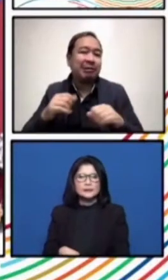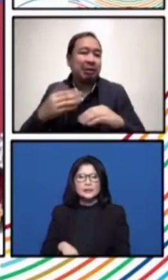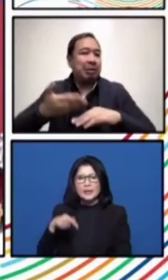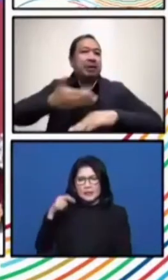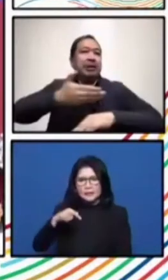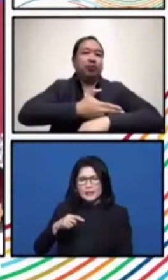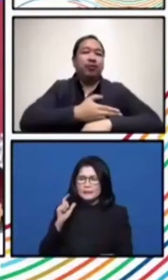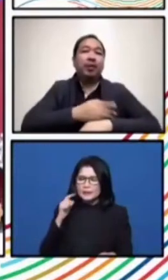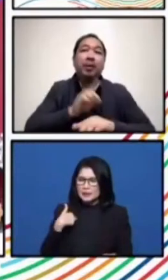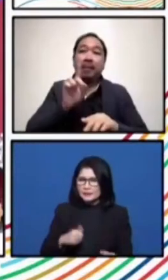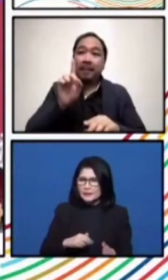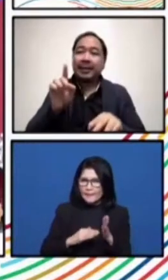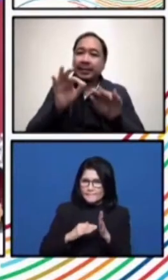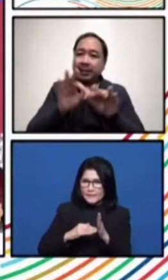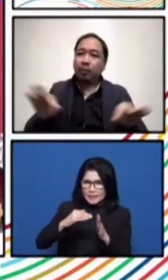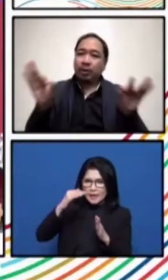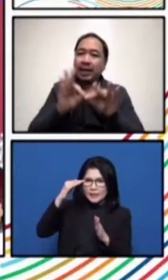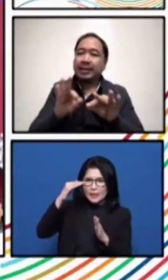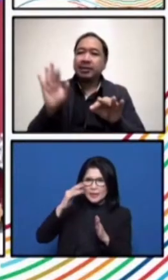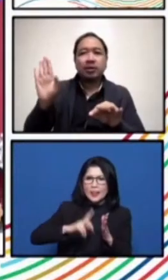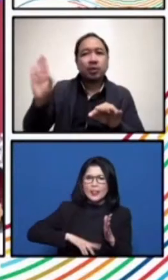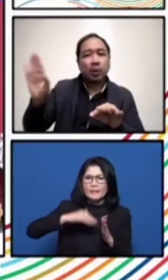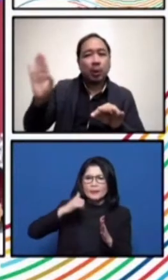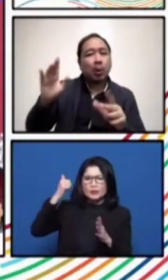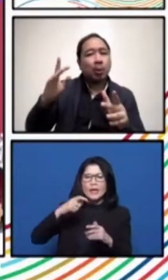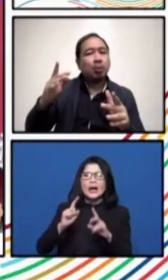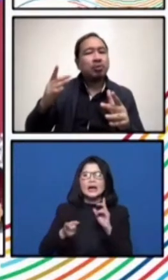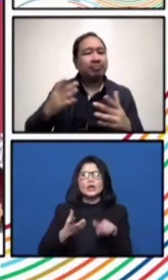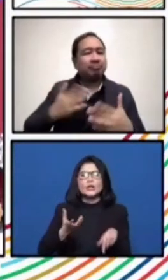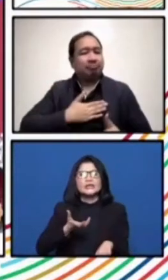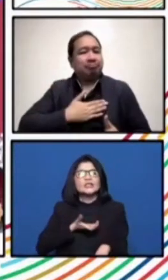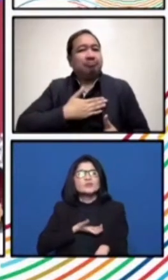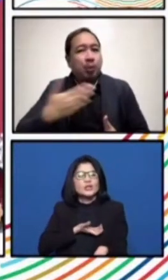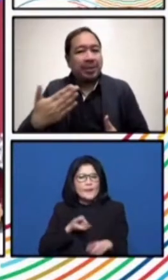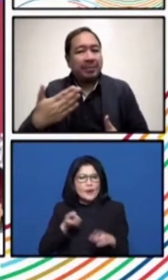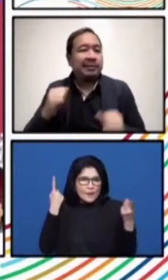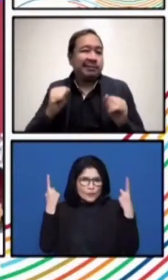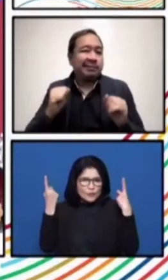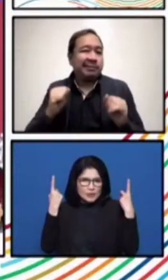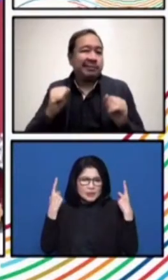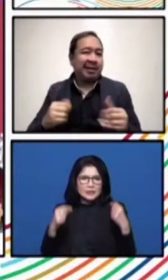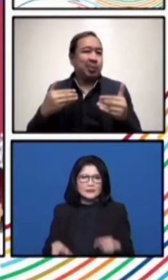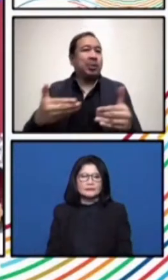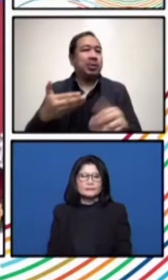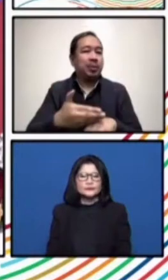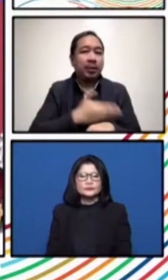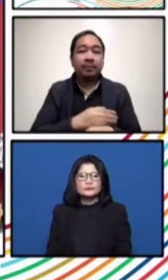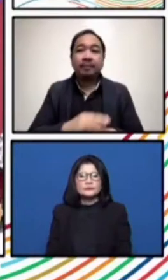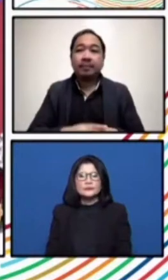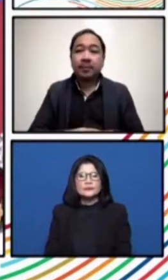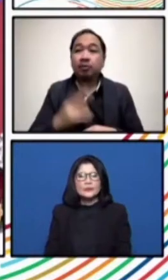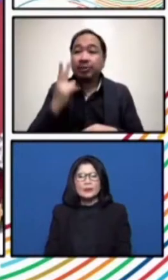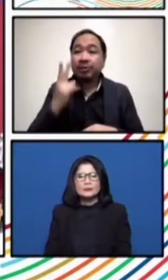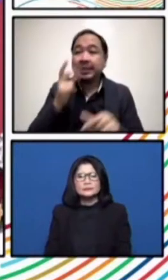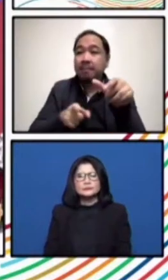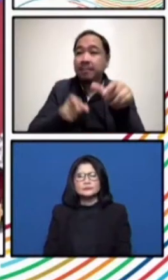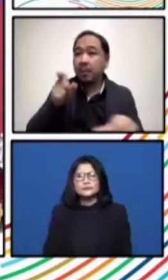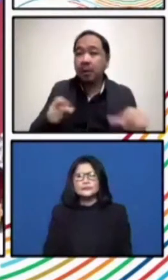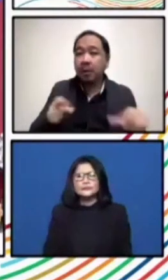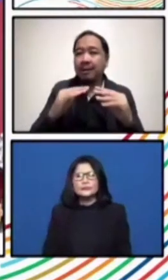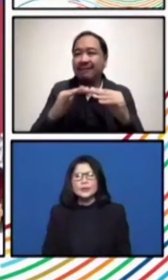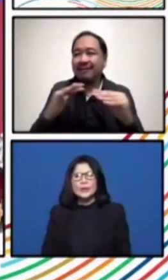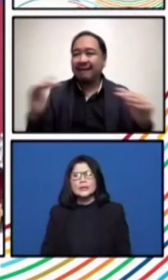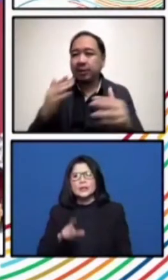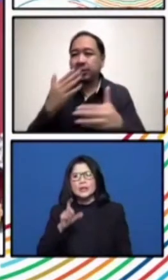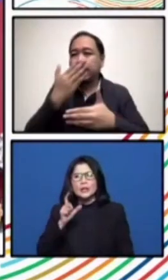the political will in this regard we need meaningful participation of persons with diverse disabilities and their representative organizations